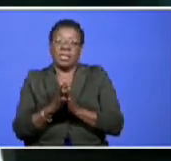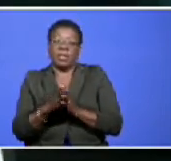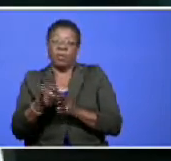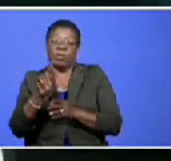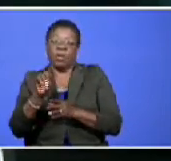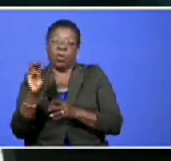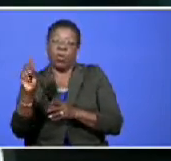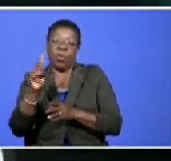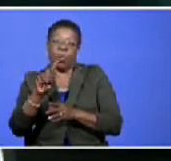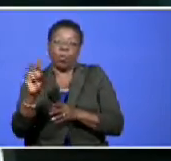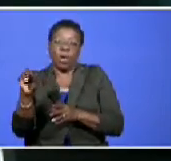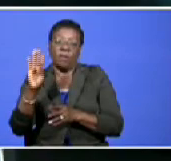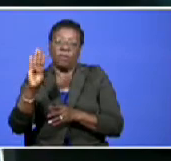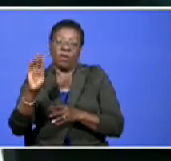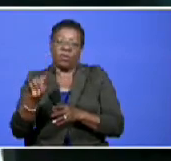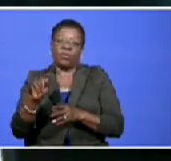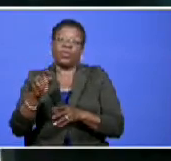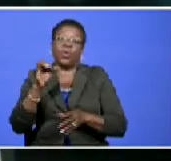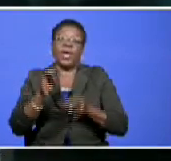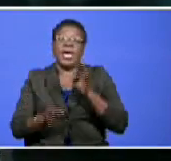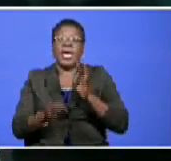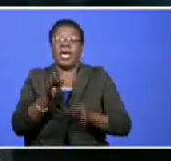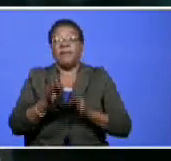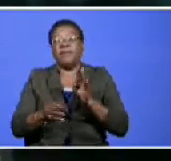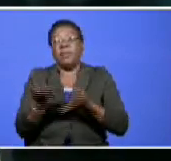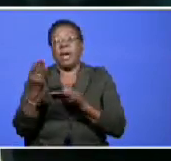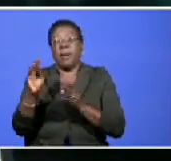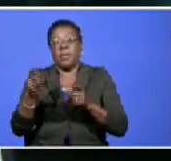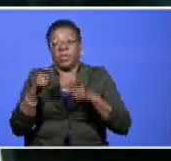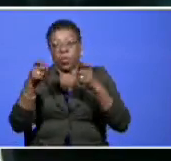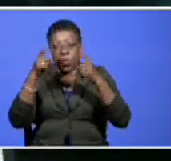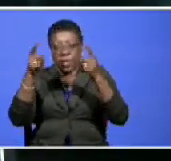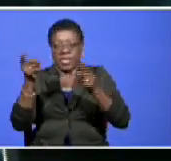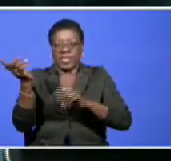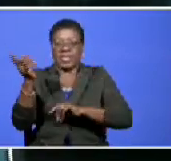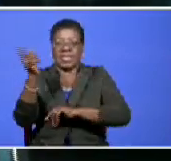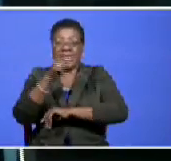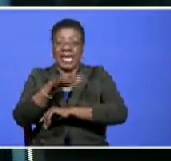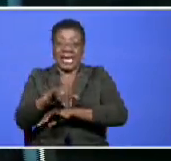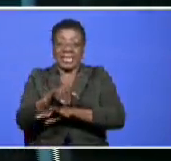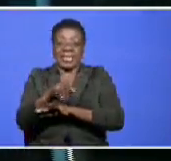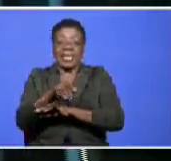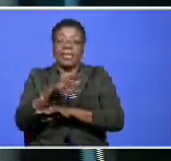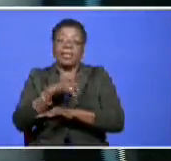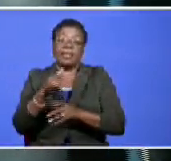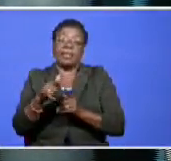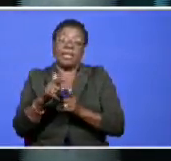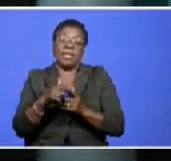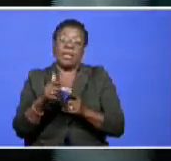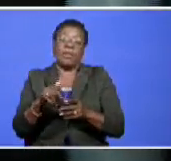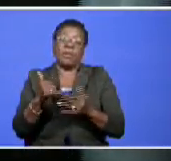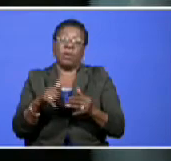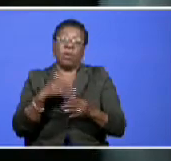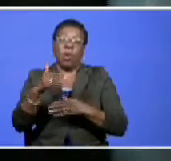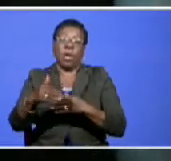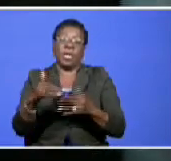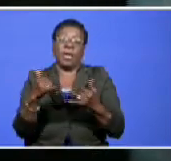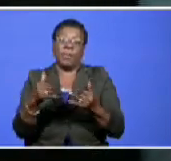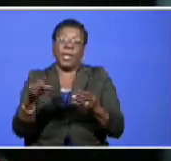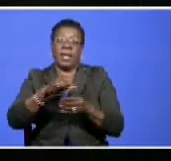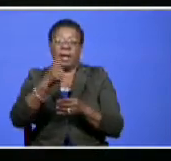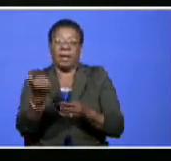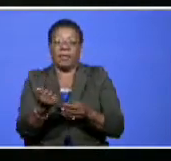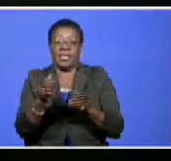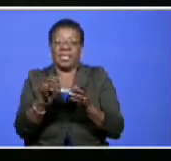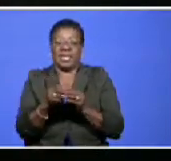4-2. So the Bahamas wins tonight. They will be on top of the group. We're joined live tonight by the Director of Sports, Tim Munnings. A lot of you guys know him